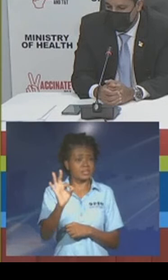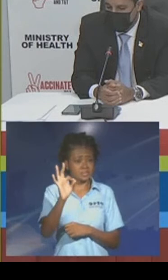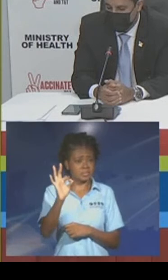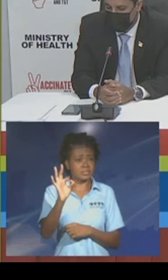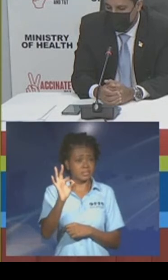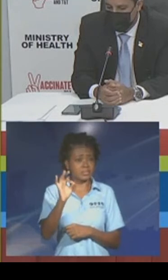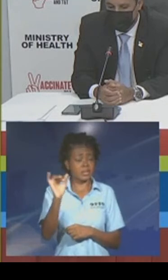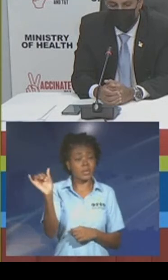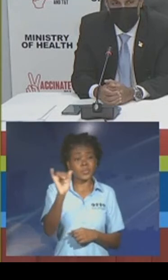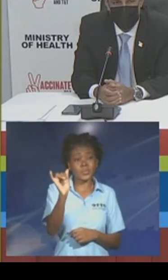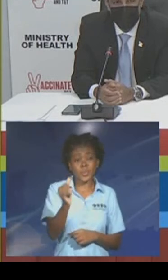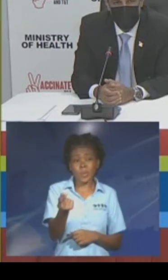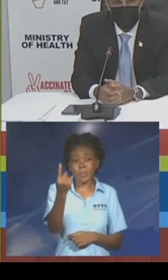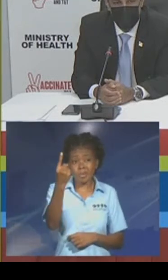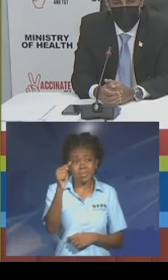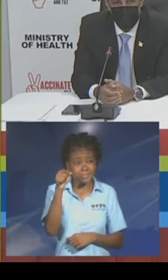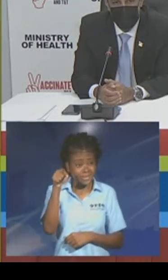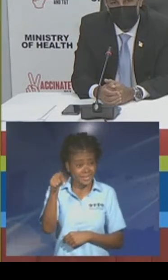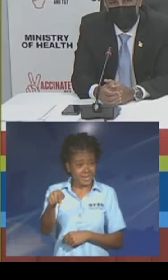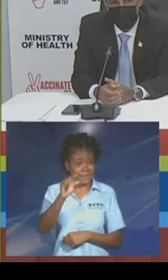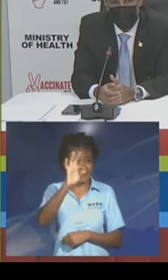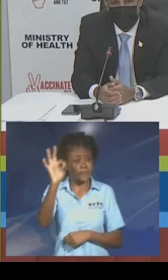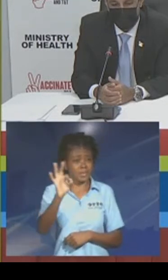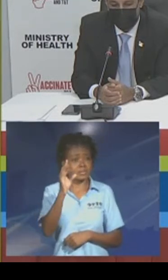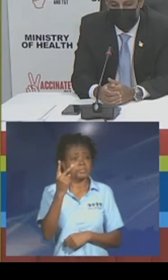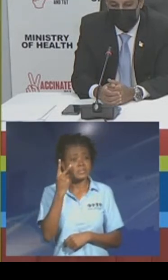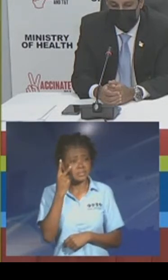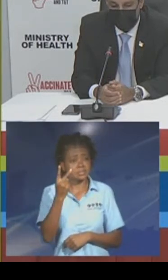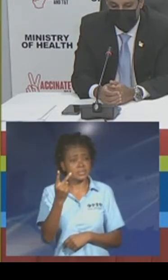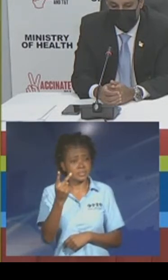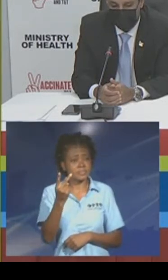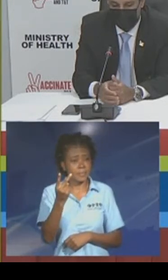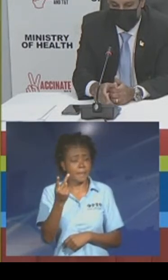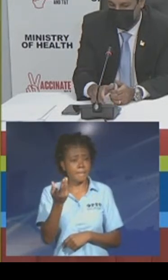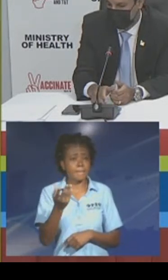So one of each so far. The sample size was about 18 to 20 in